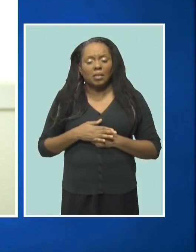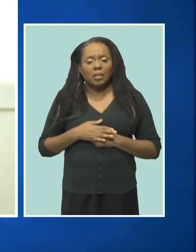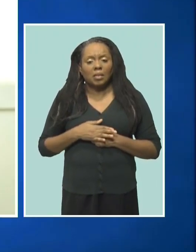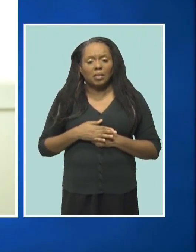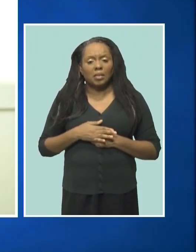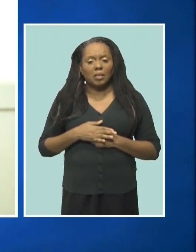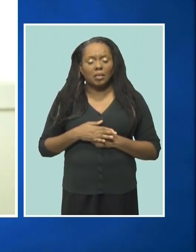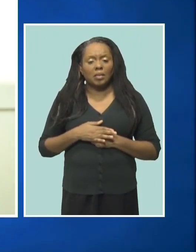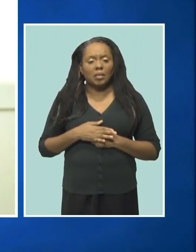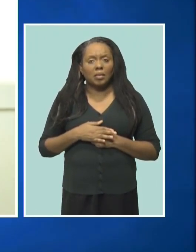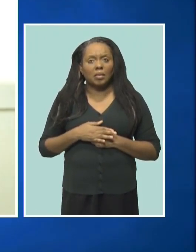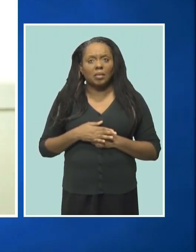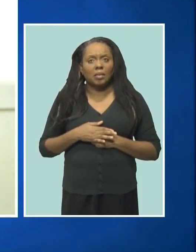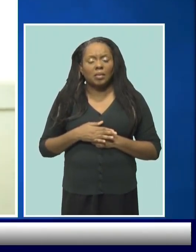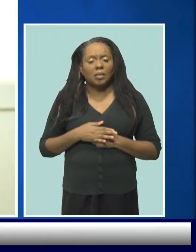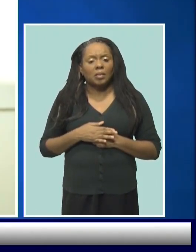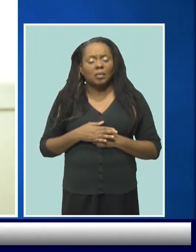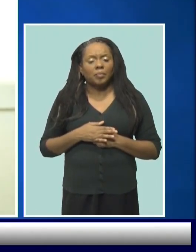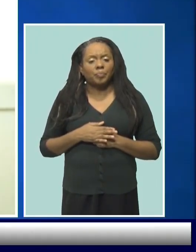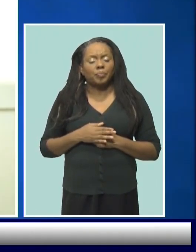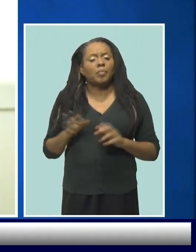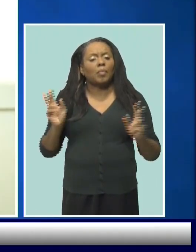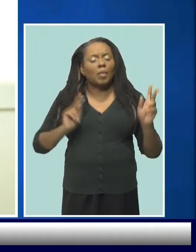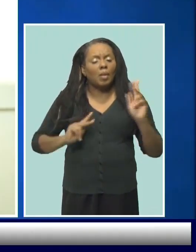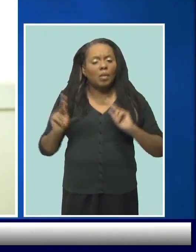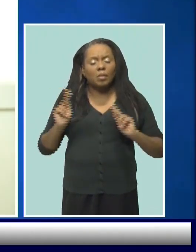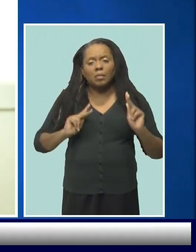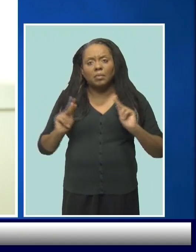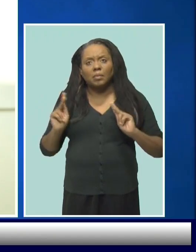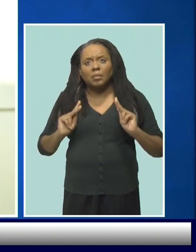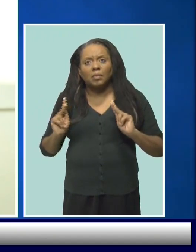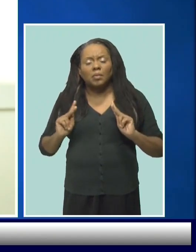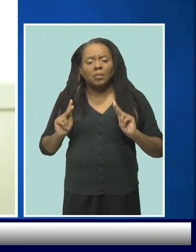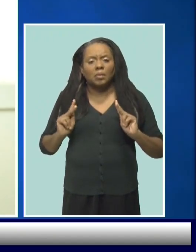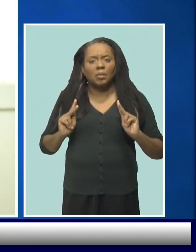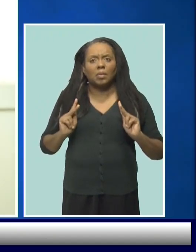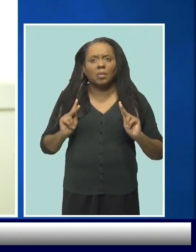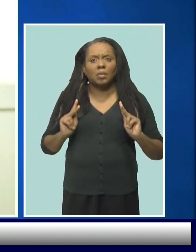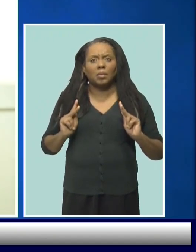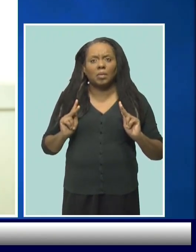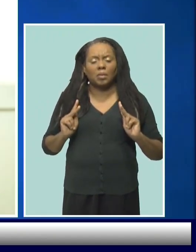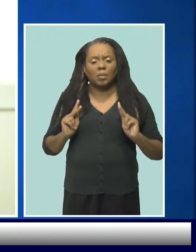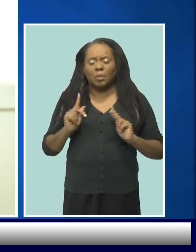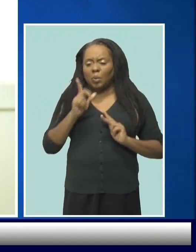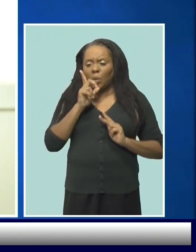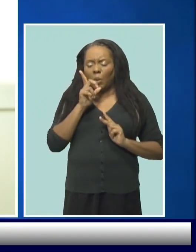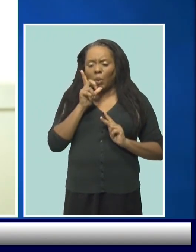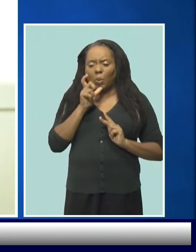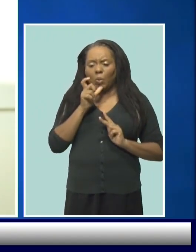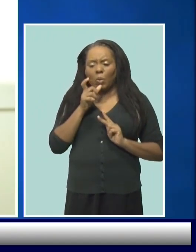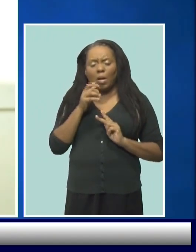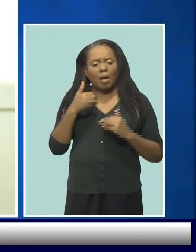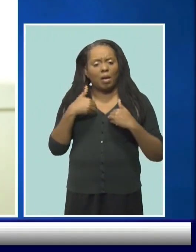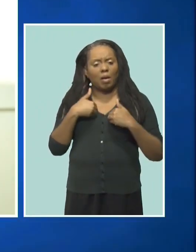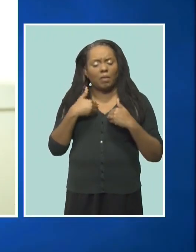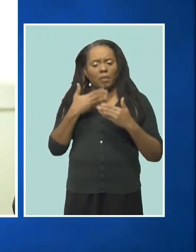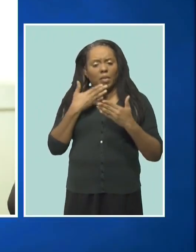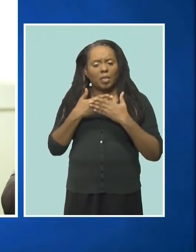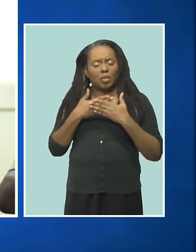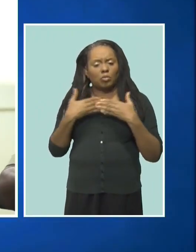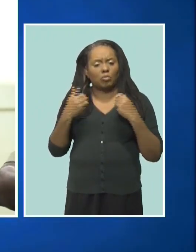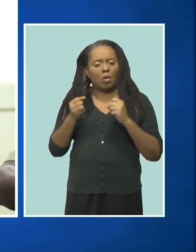are close and part of the family setting need just